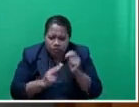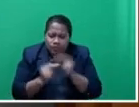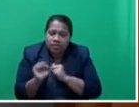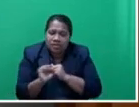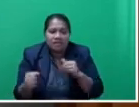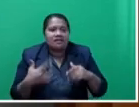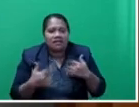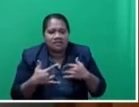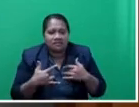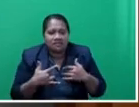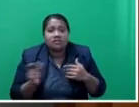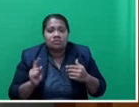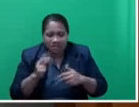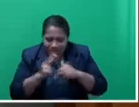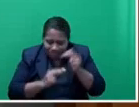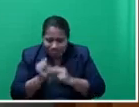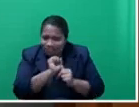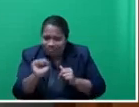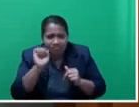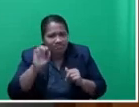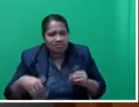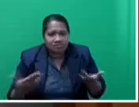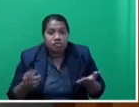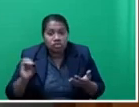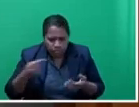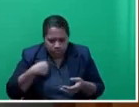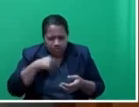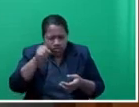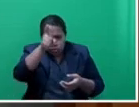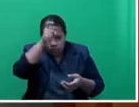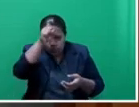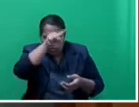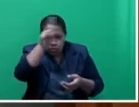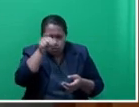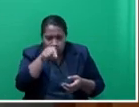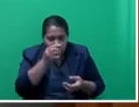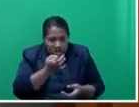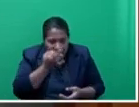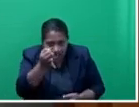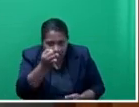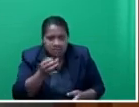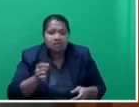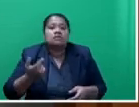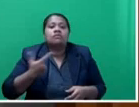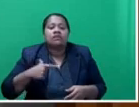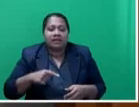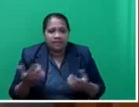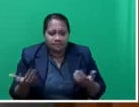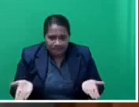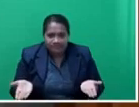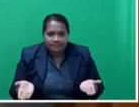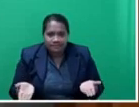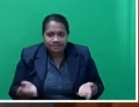rebuilding their homes. So I go back to the question on having to ask what is the intent. I'll